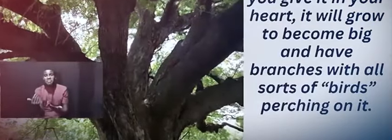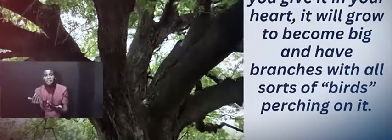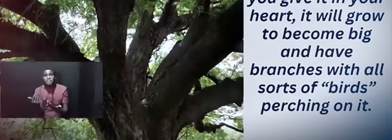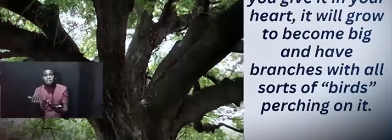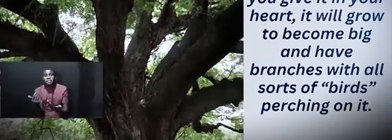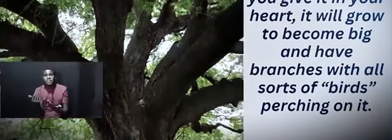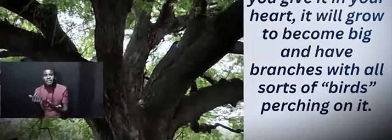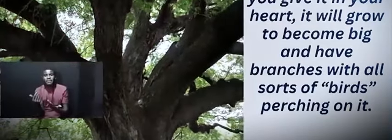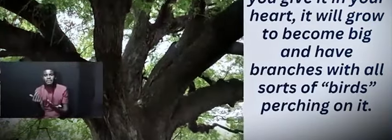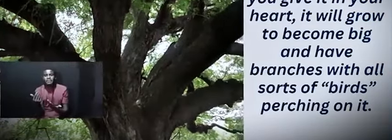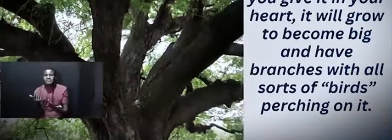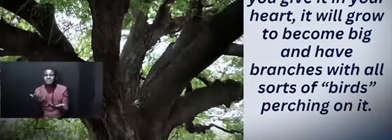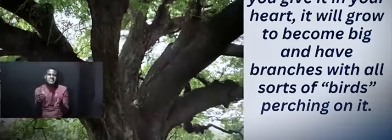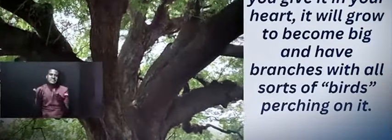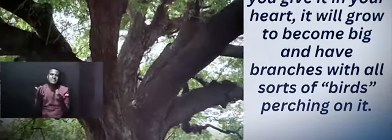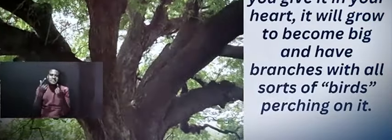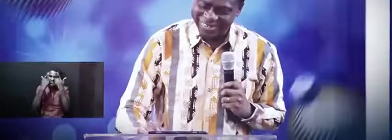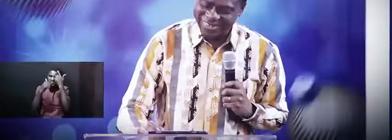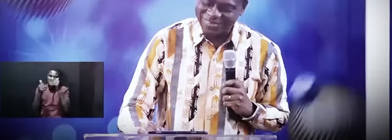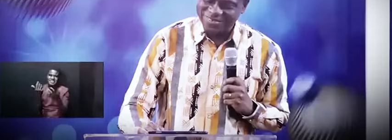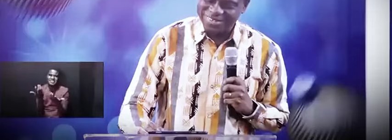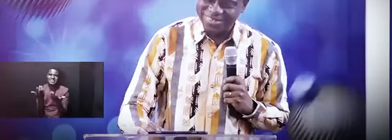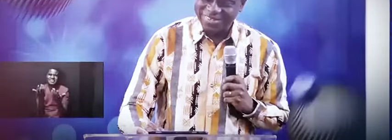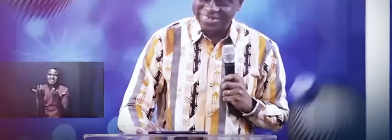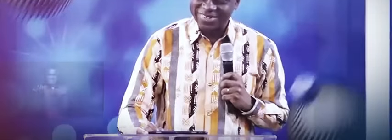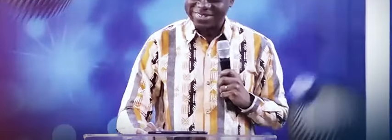Because I love me.